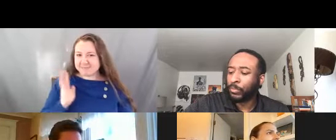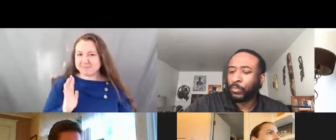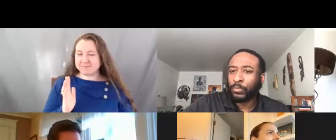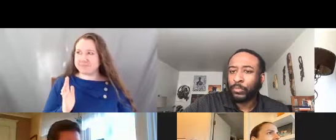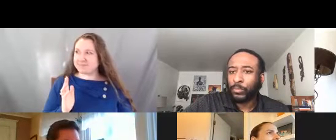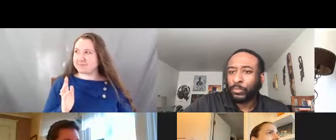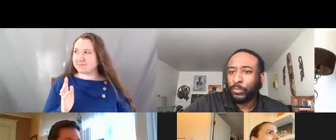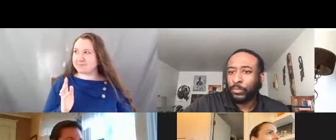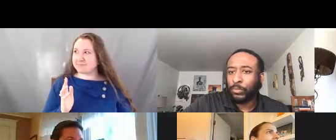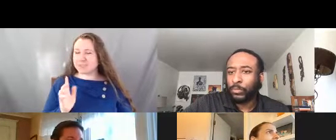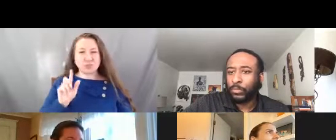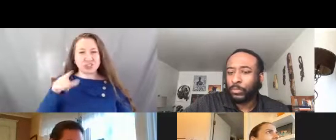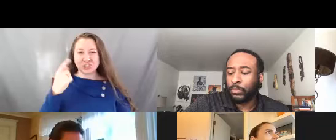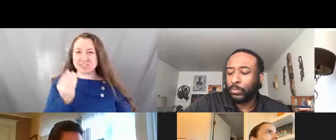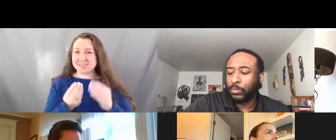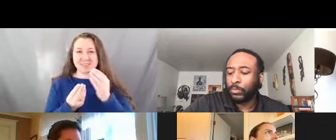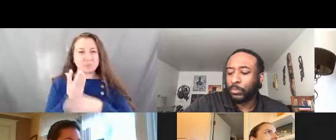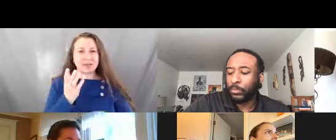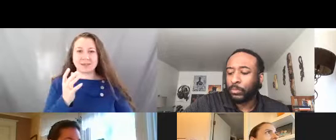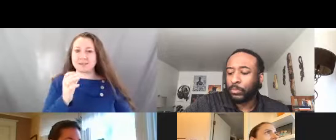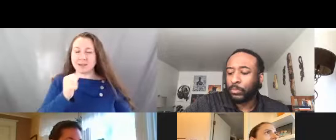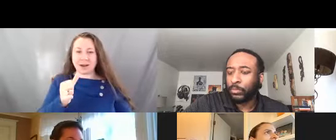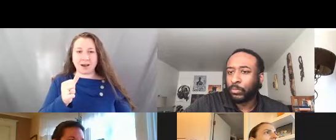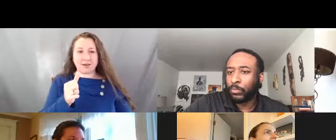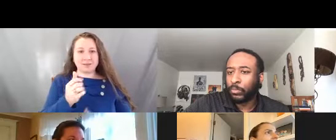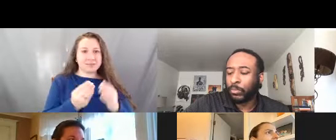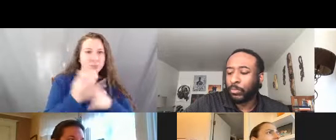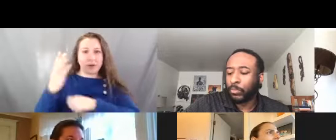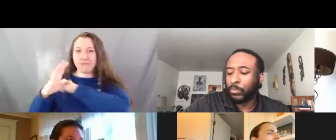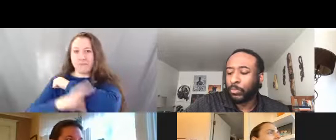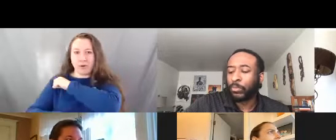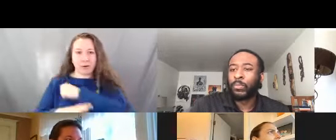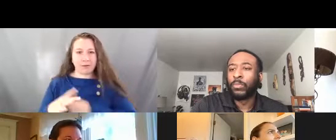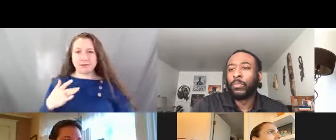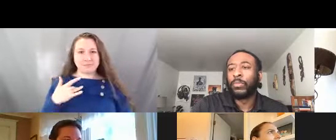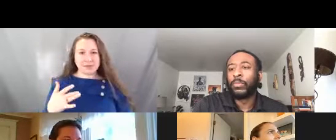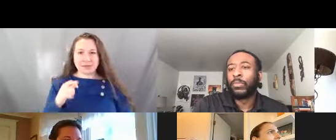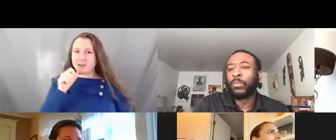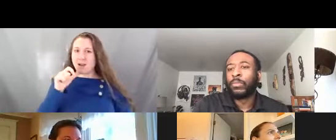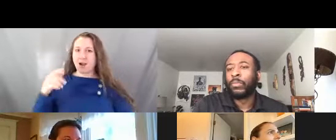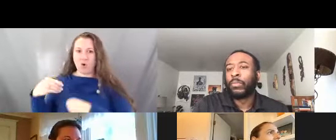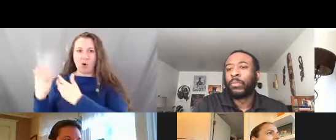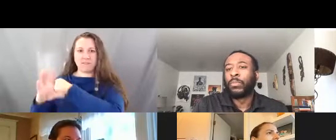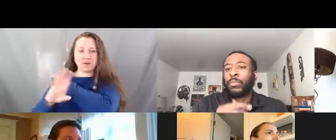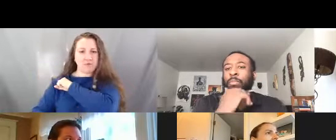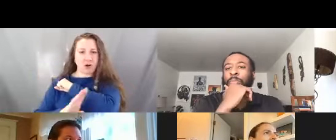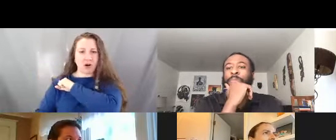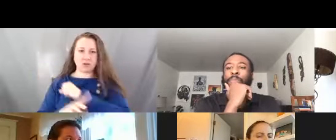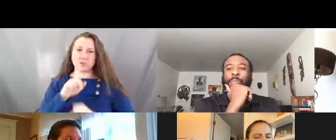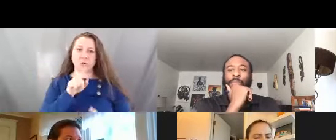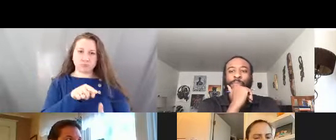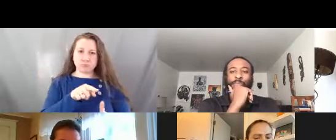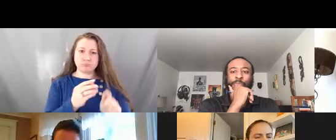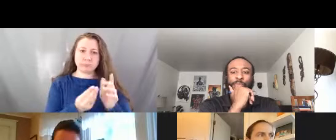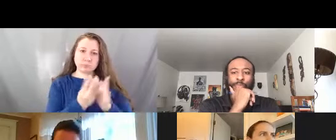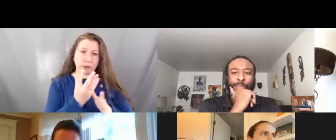per spring. It wasn't like back to back. Like there was an offer in the fall, basically. But yeah,